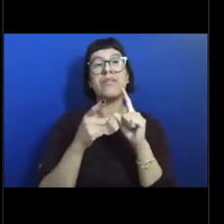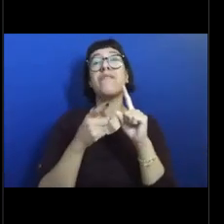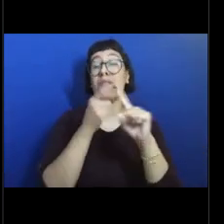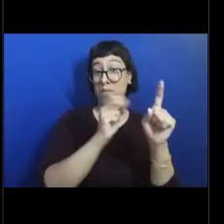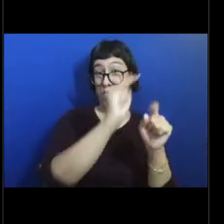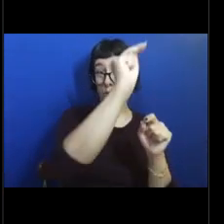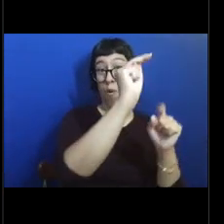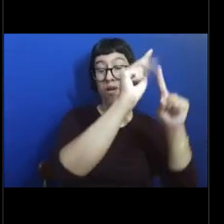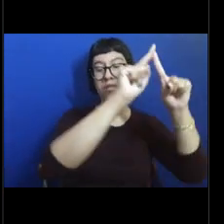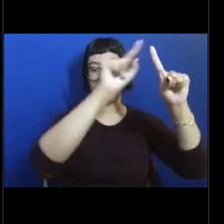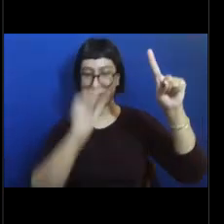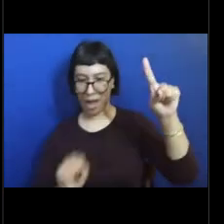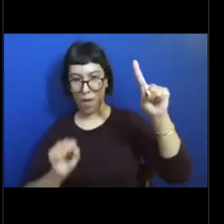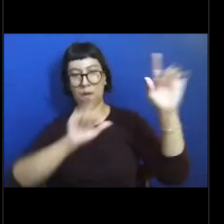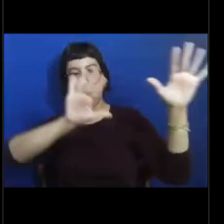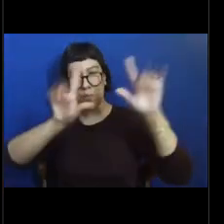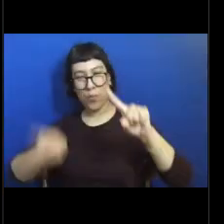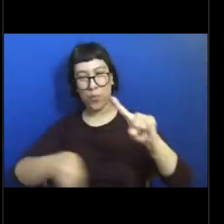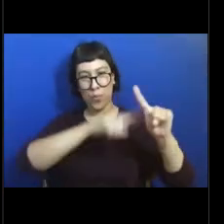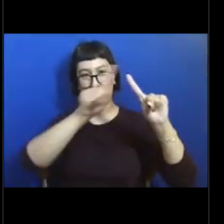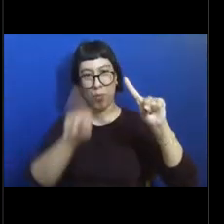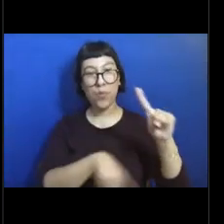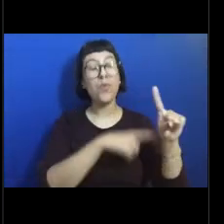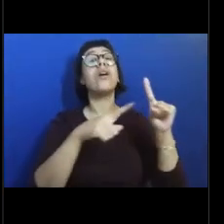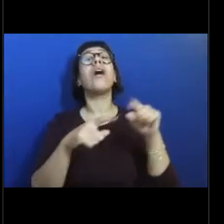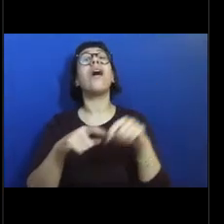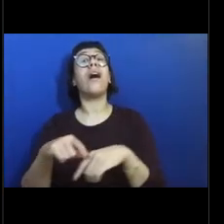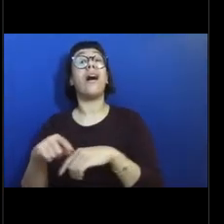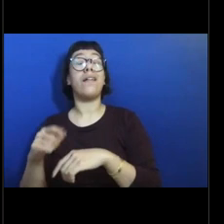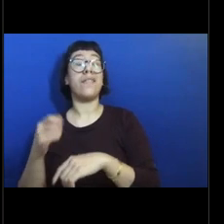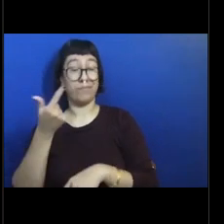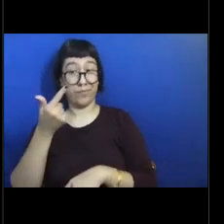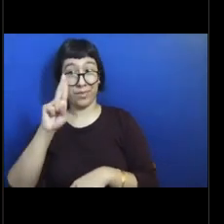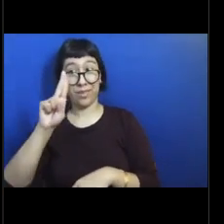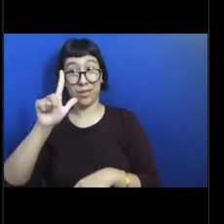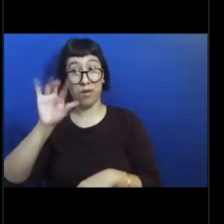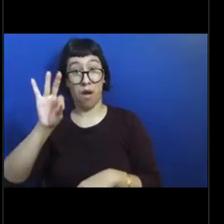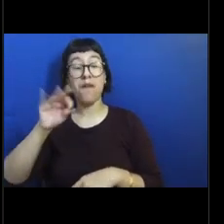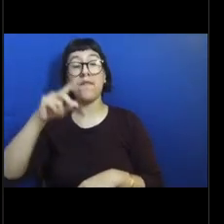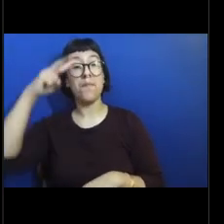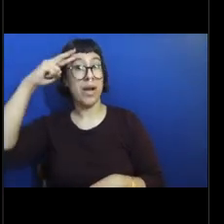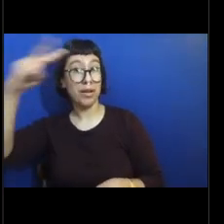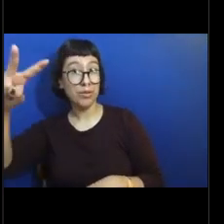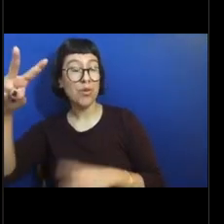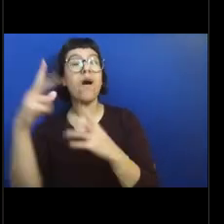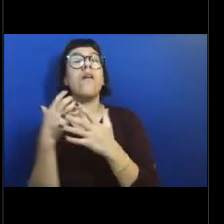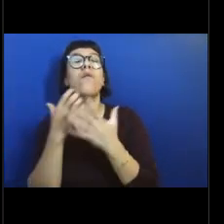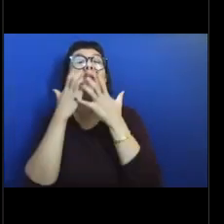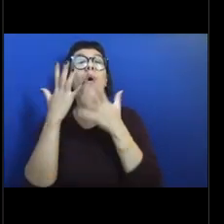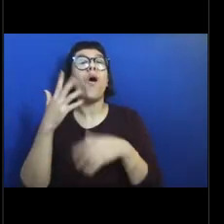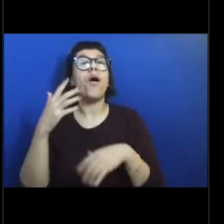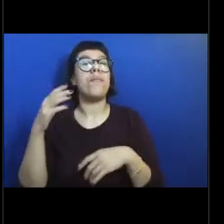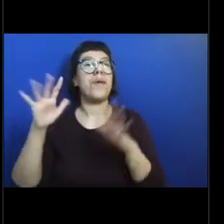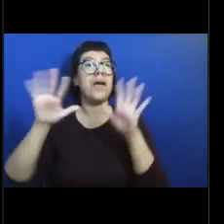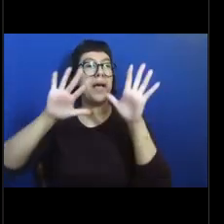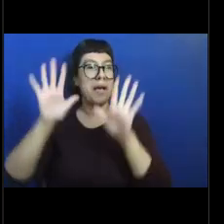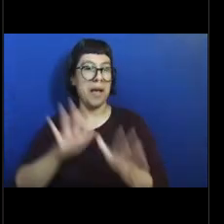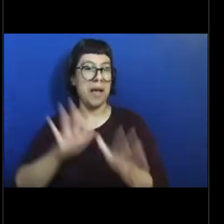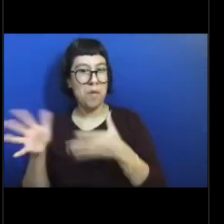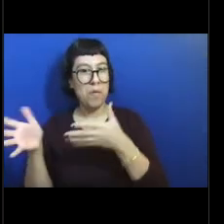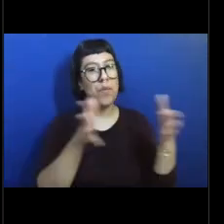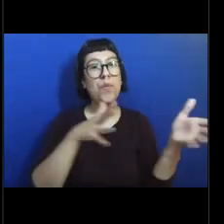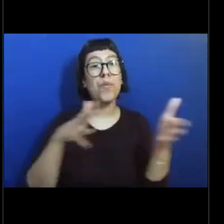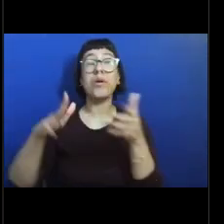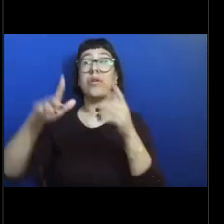to the south. And then you have warm air coming out of the Gulf of Mexico ahead of that. And so what ends up happening is weather balloons are being launched across